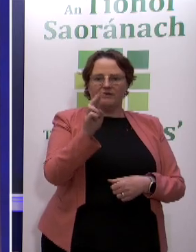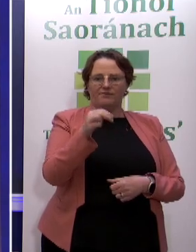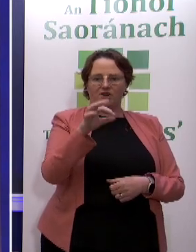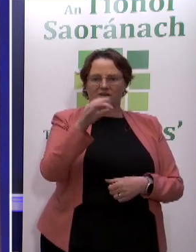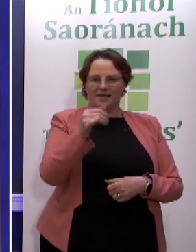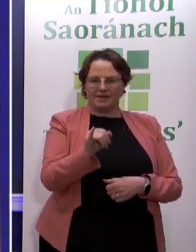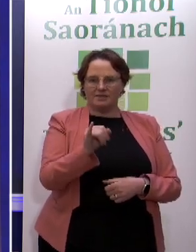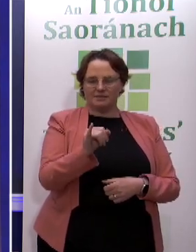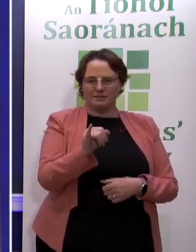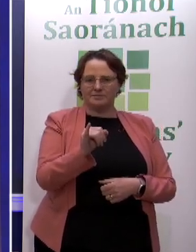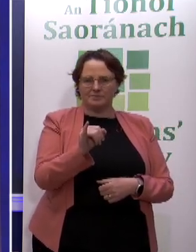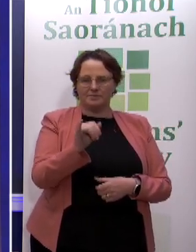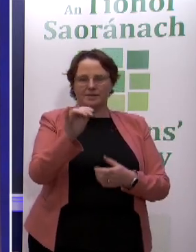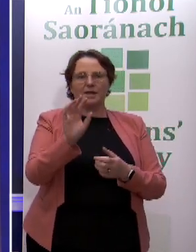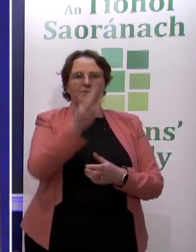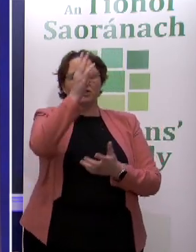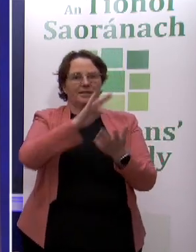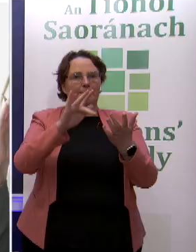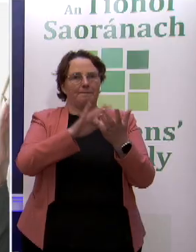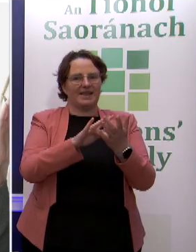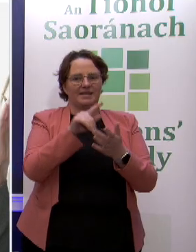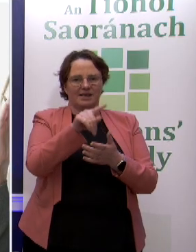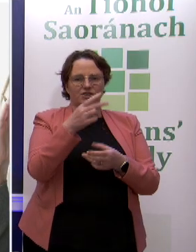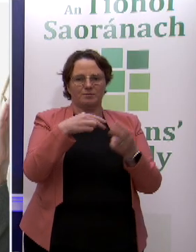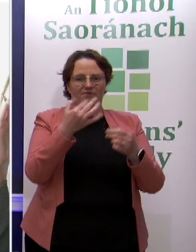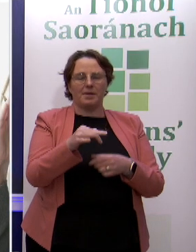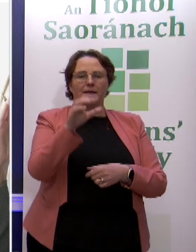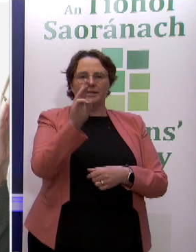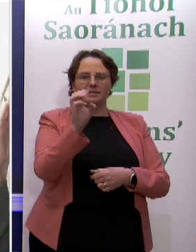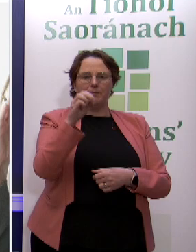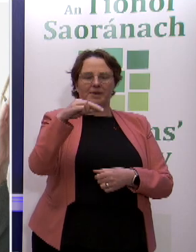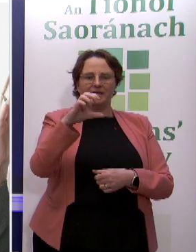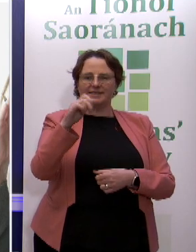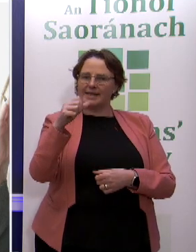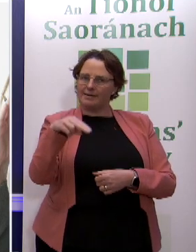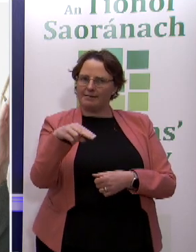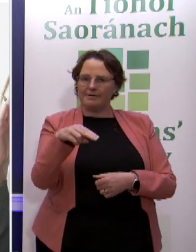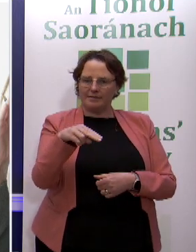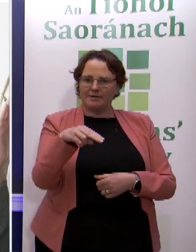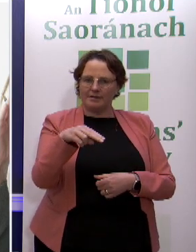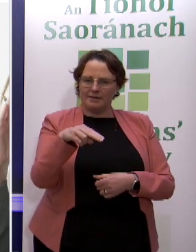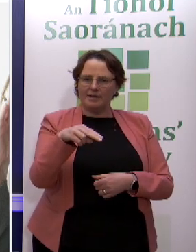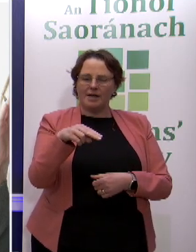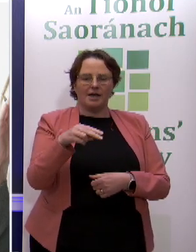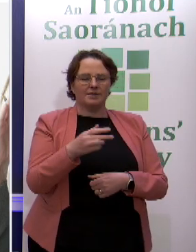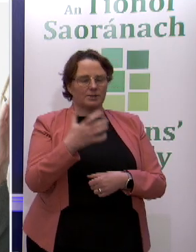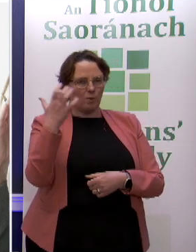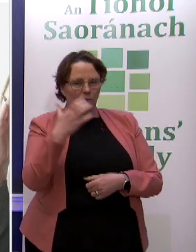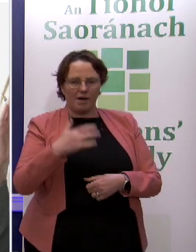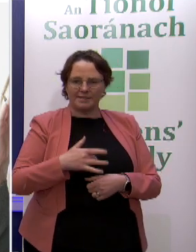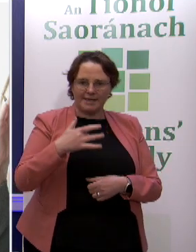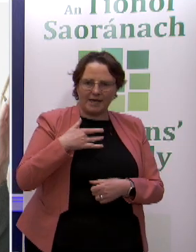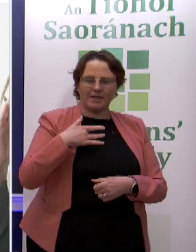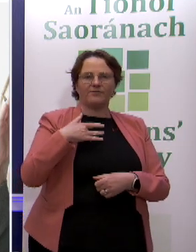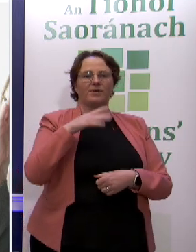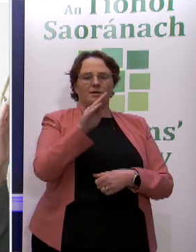at the bottom there is penicillin. That's the classic example. And also this wildlife, this biodiversity, this